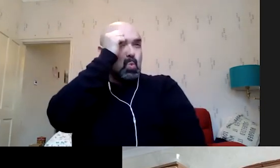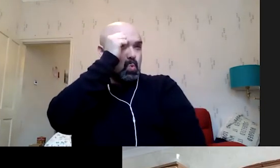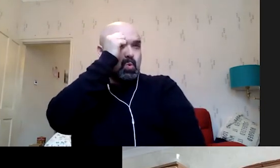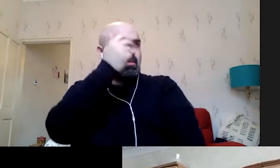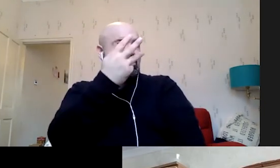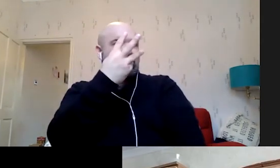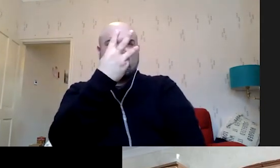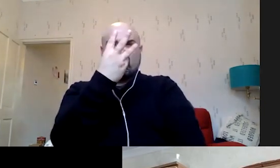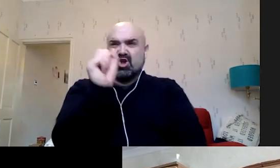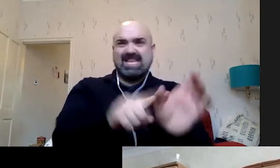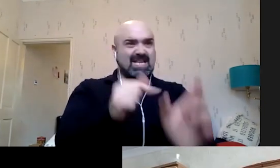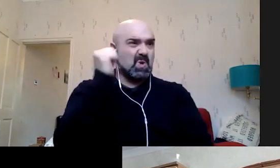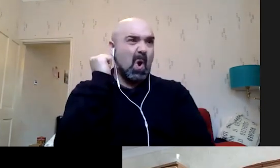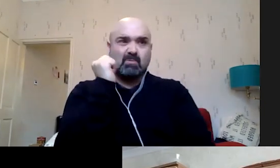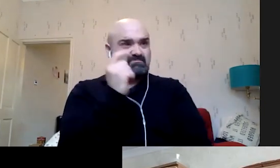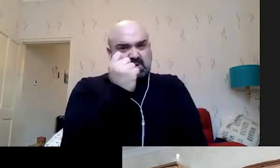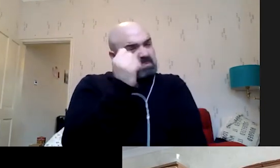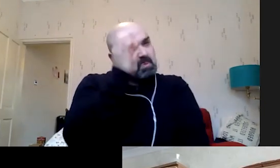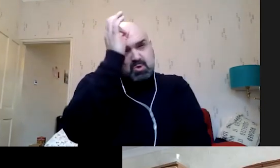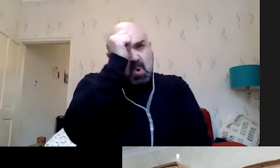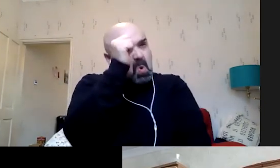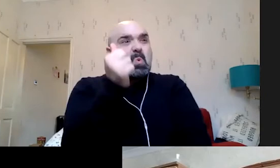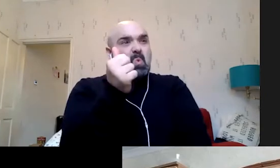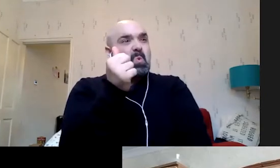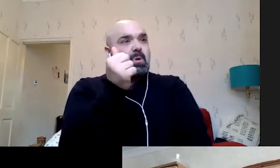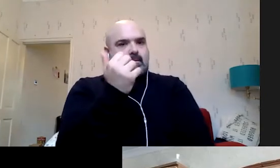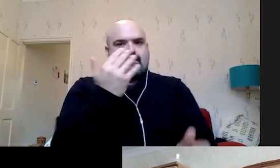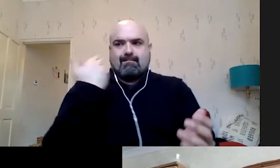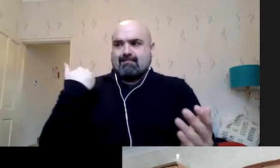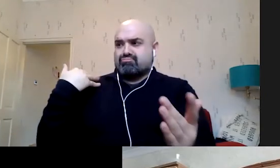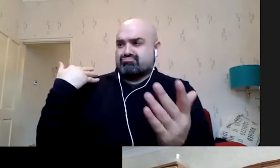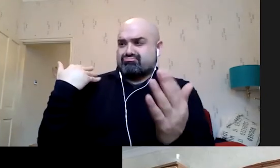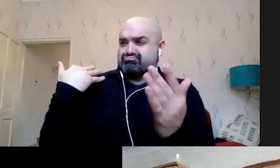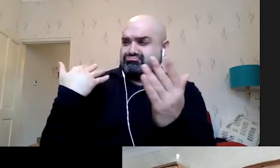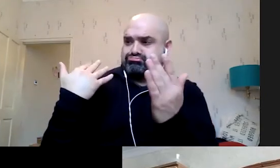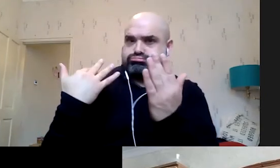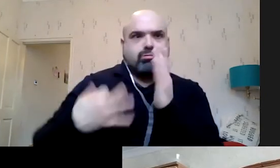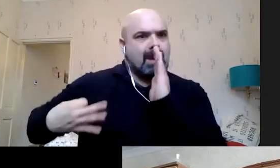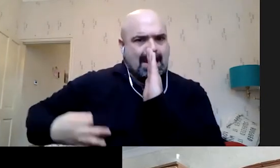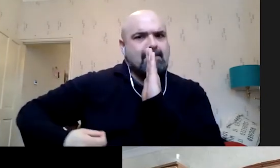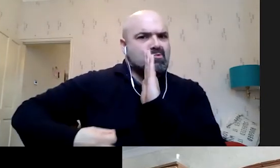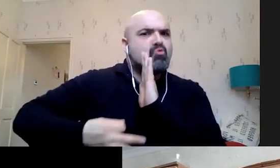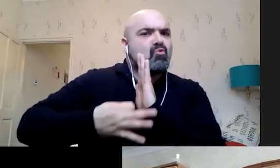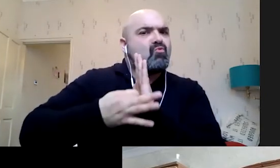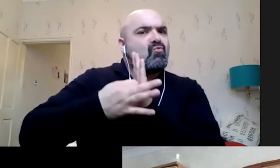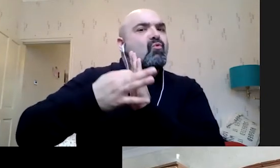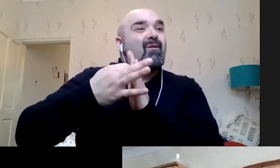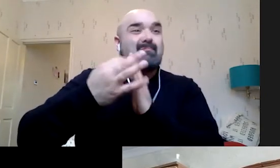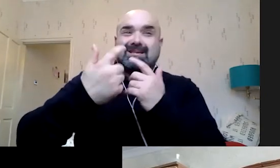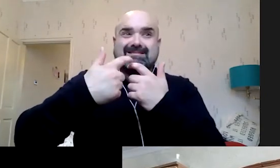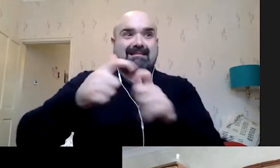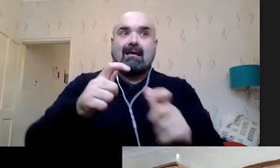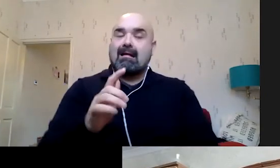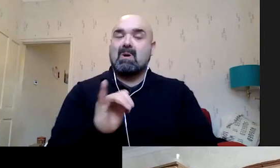years ago. And we have come a long way, but, you know, my goodness me, it's frightening